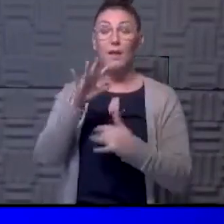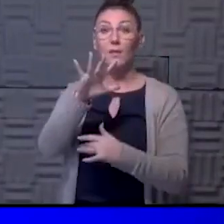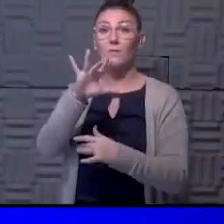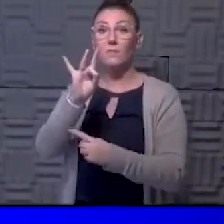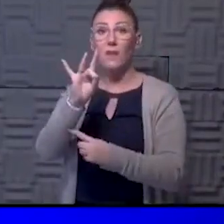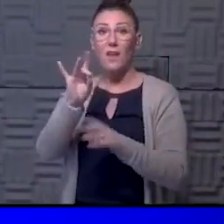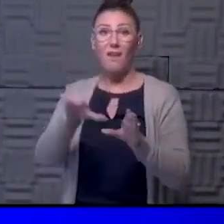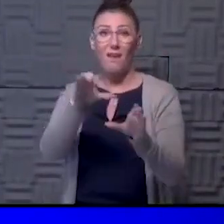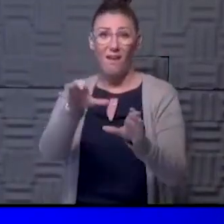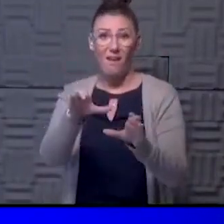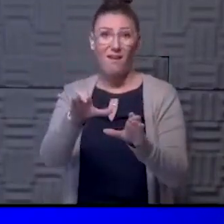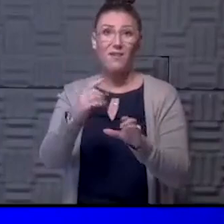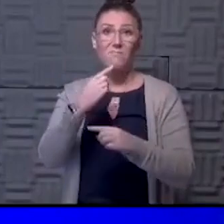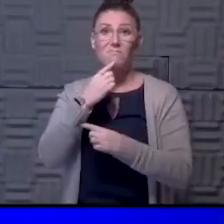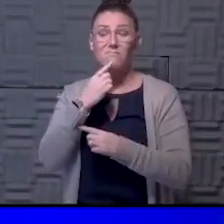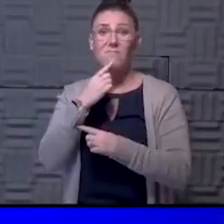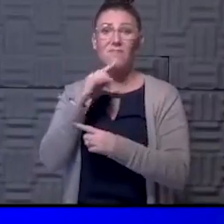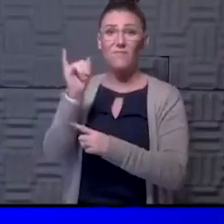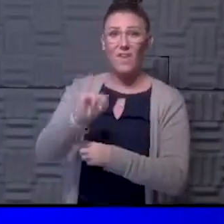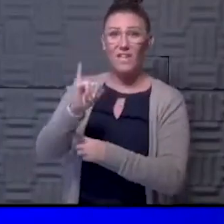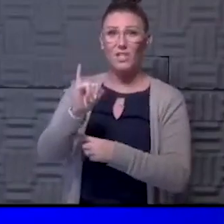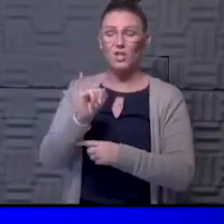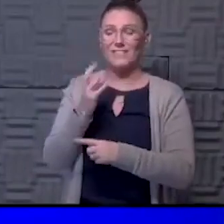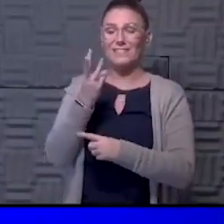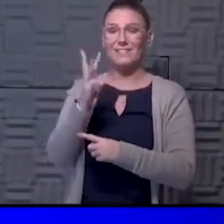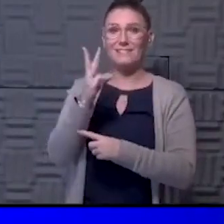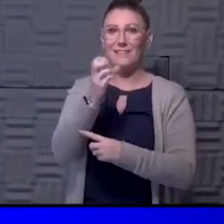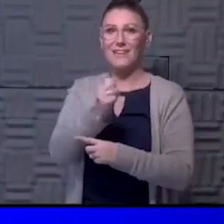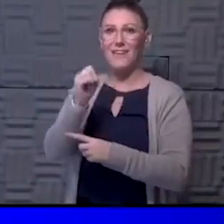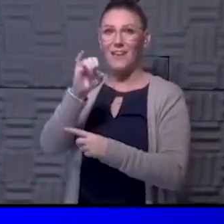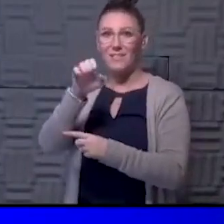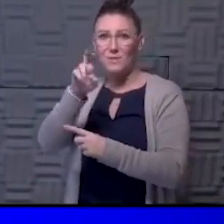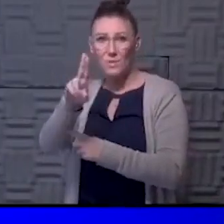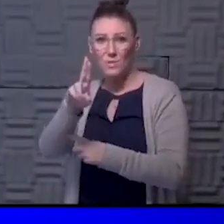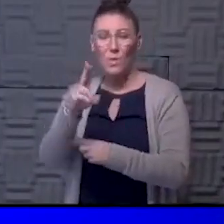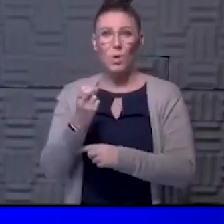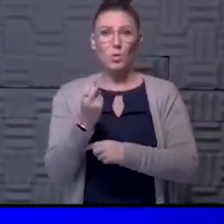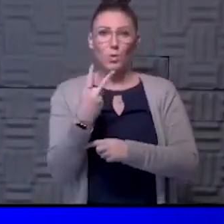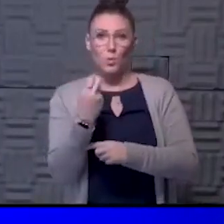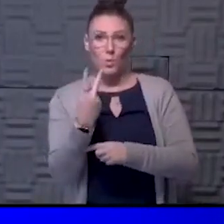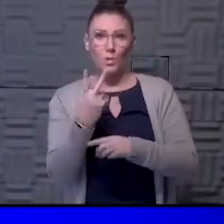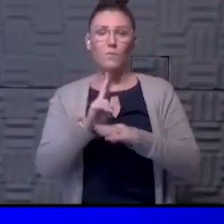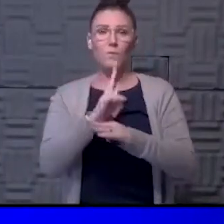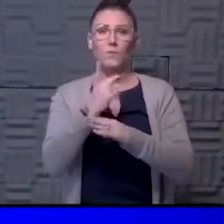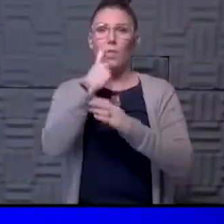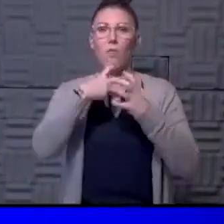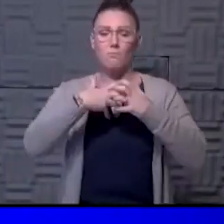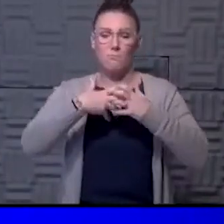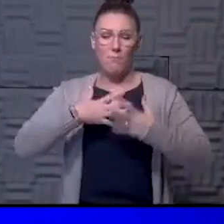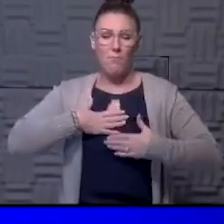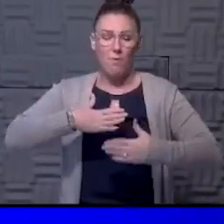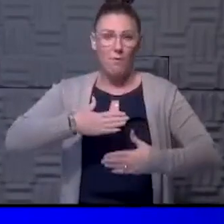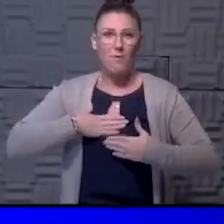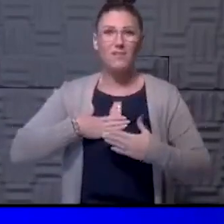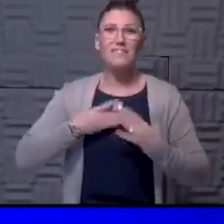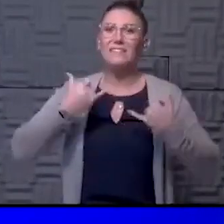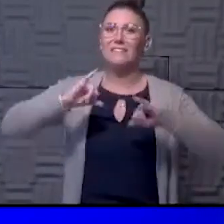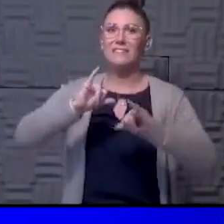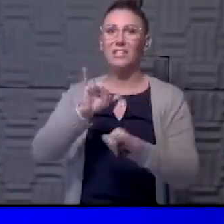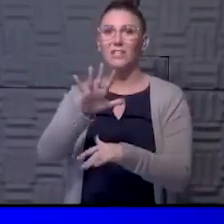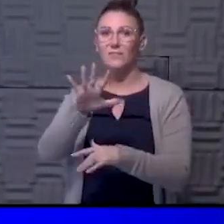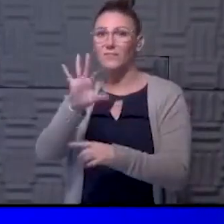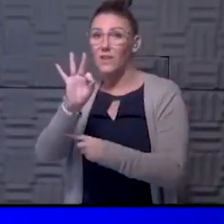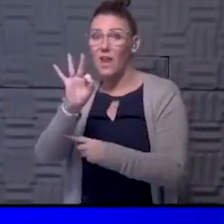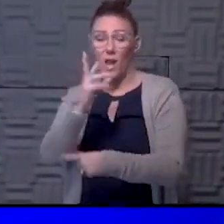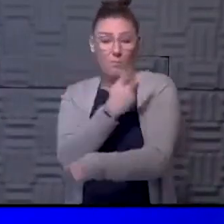active infections with 16 in the ICU, but a majority on the vent with 12 of those on the ventilator. Still 59 patients otherwise